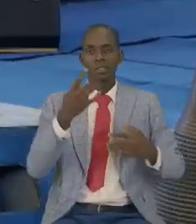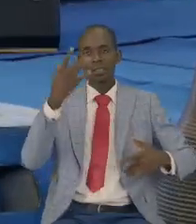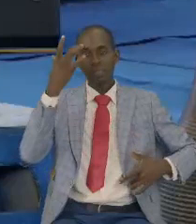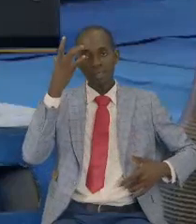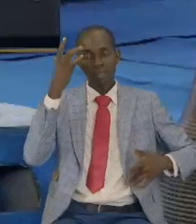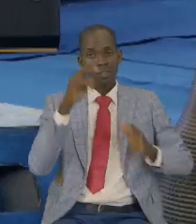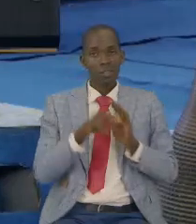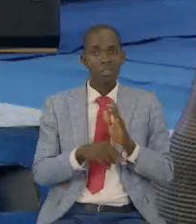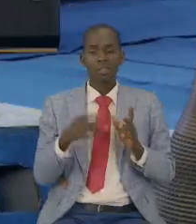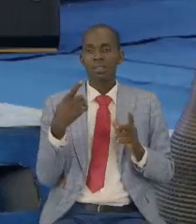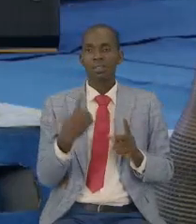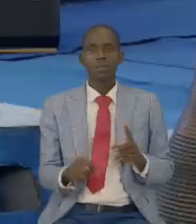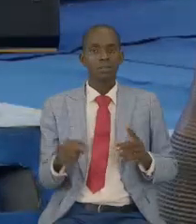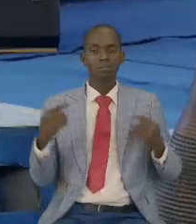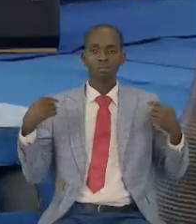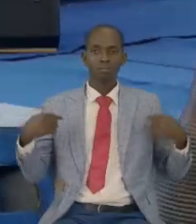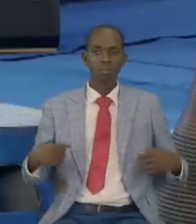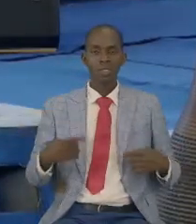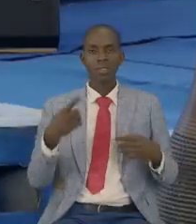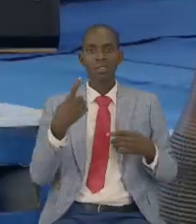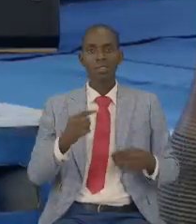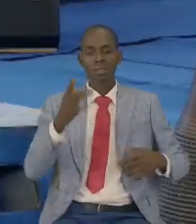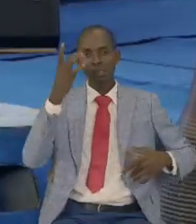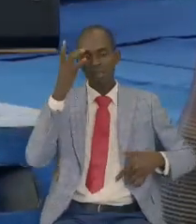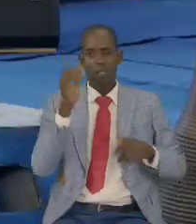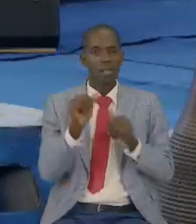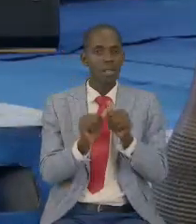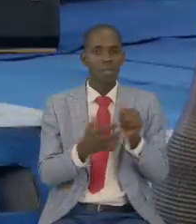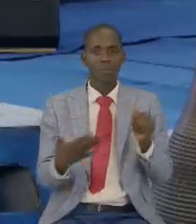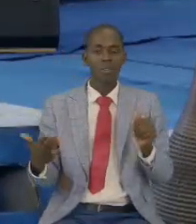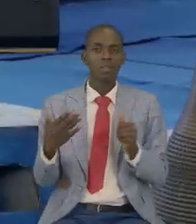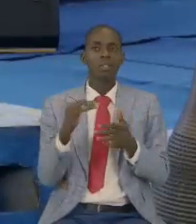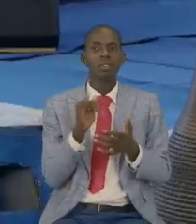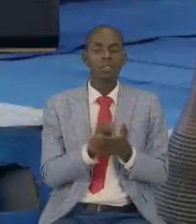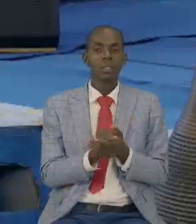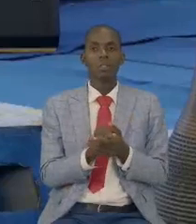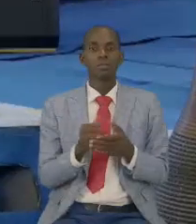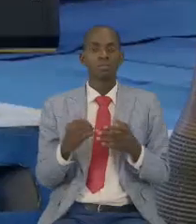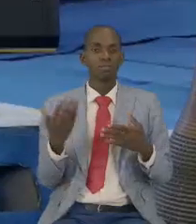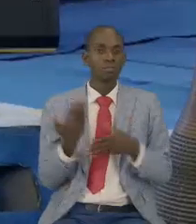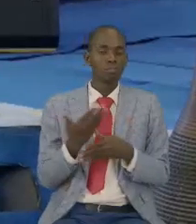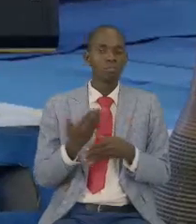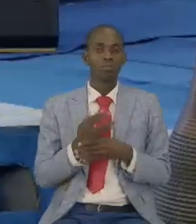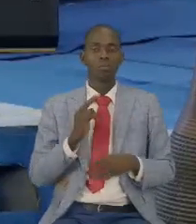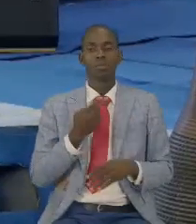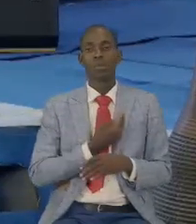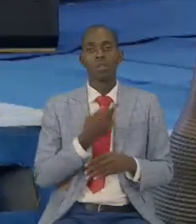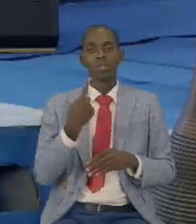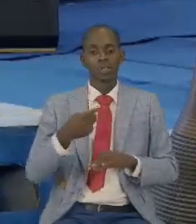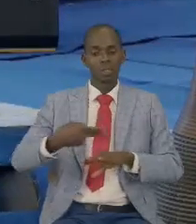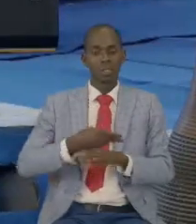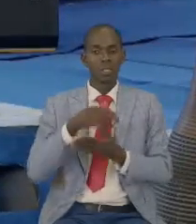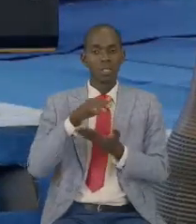disease, everything that bothers us, the Lamb of God that taketh everything away.